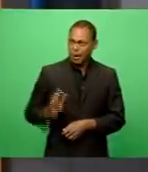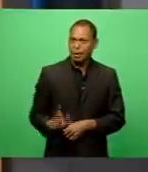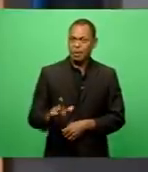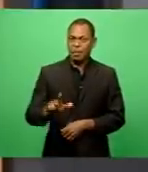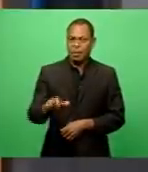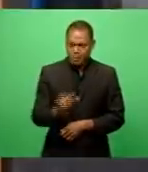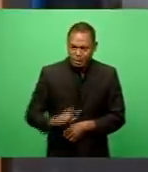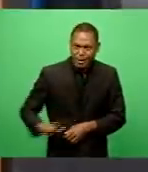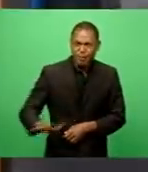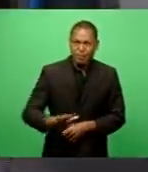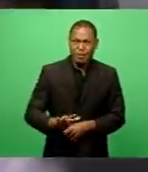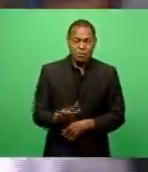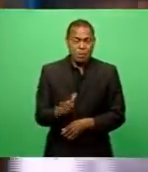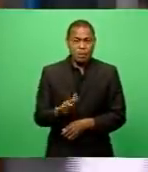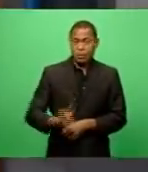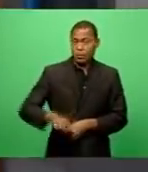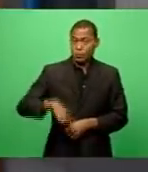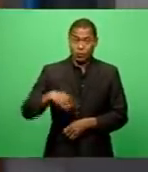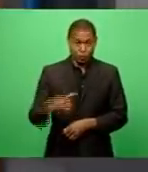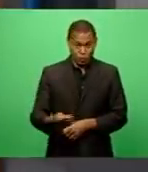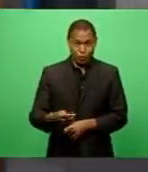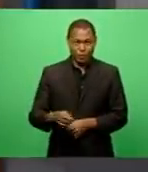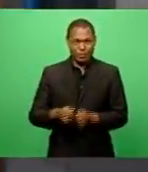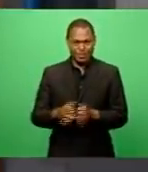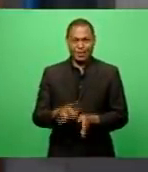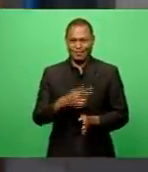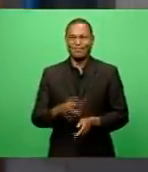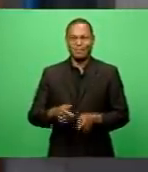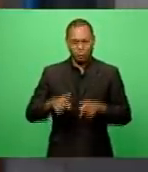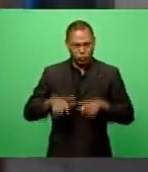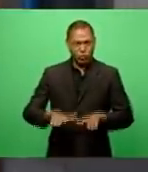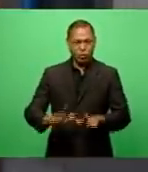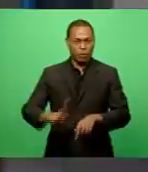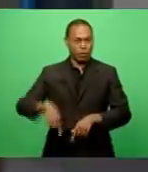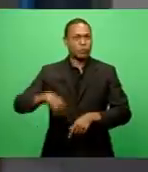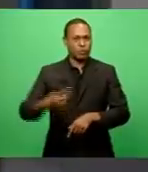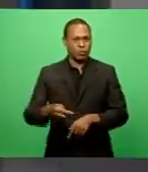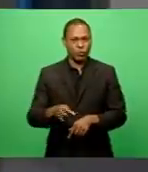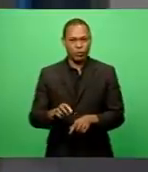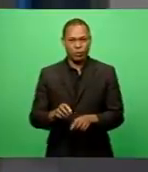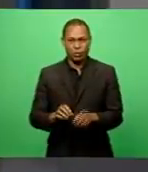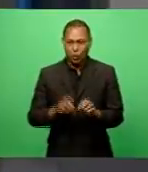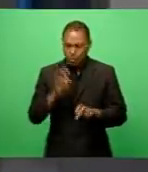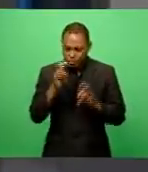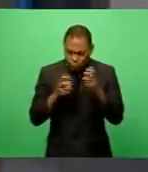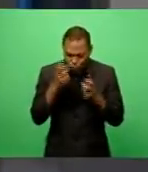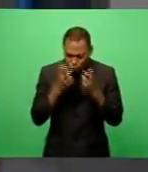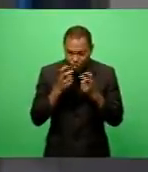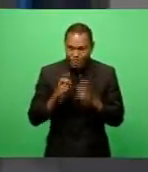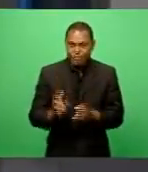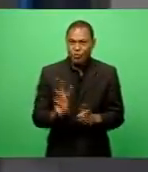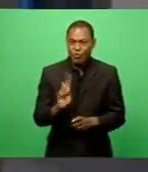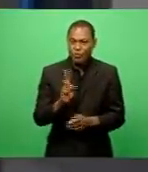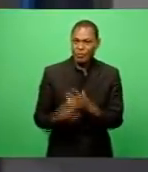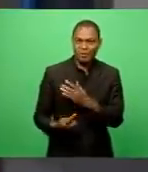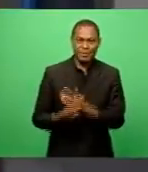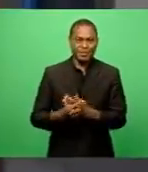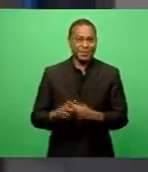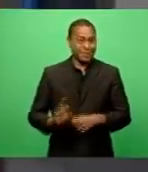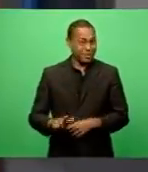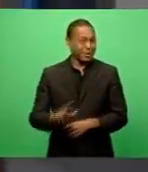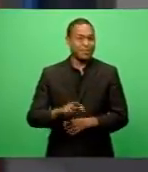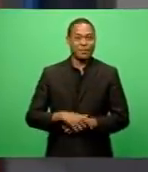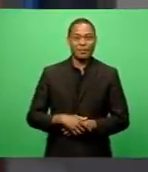teams over tomorrow, and I'll probably travel tomorrow myself to inspect our sites and make sure the assets are on the ground and going well. We